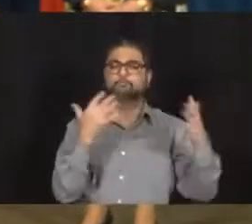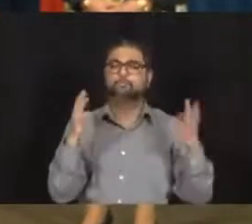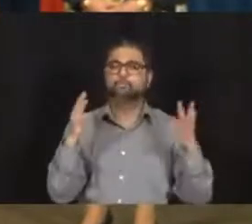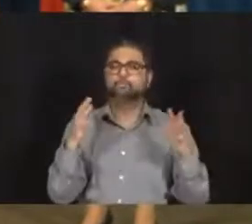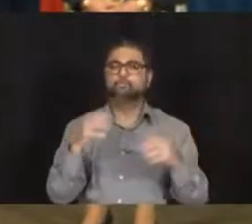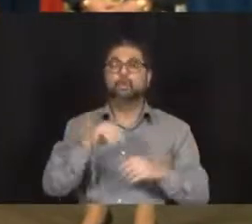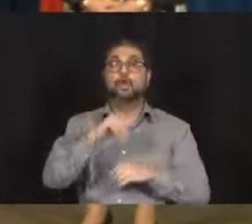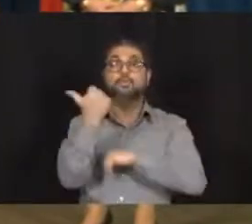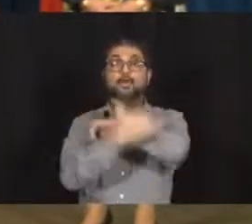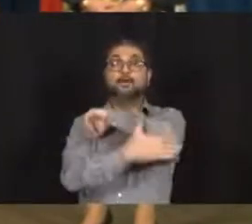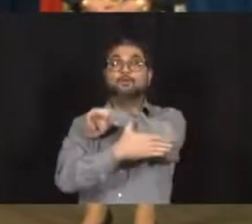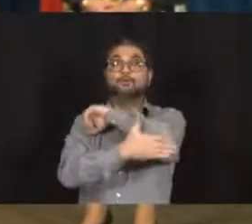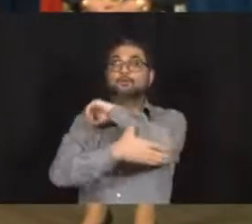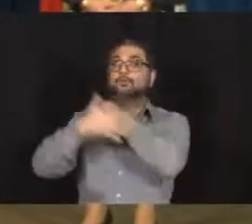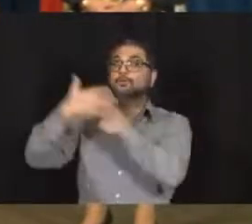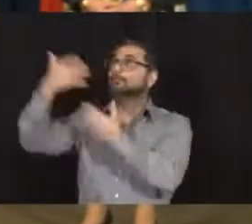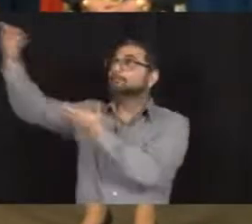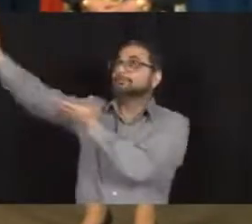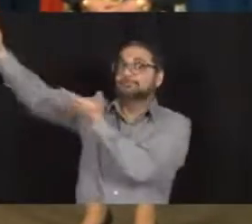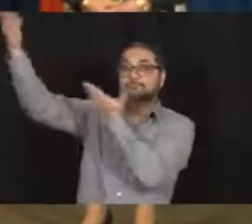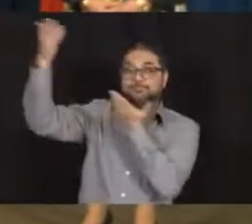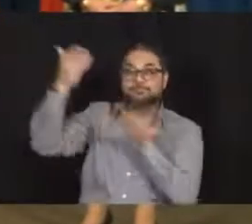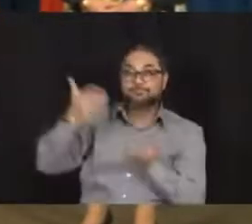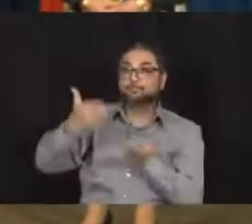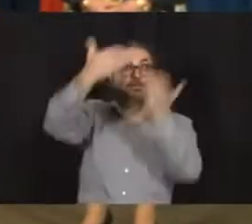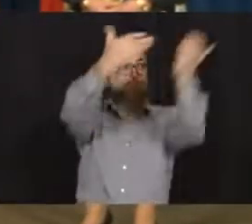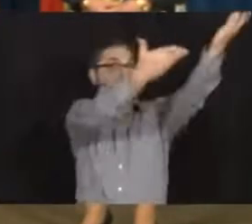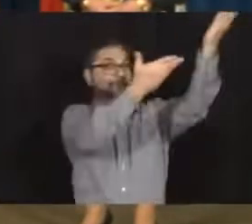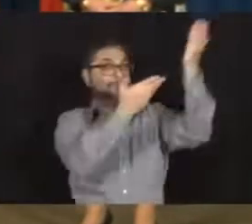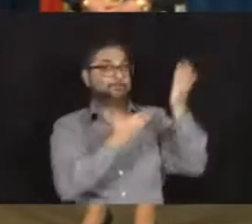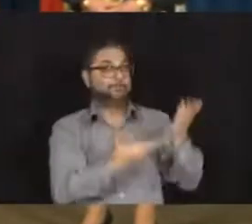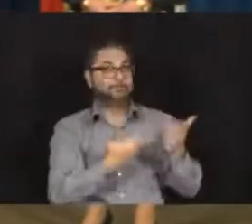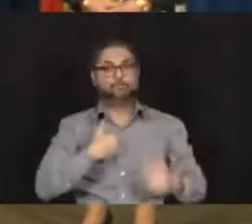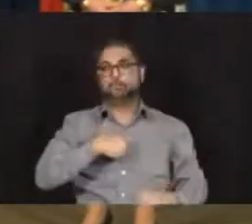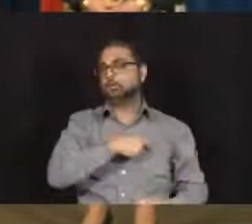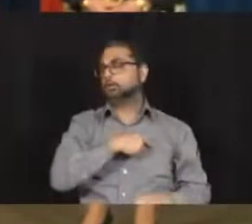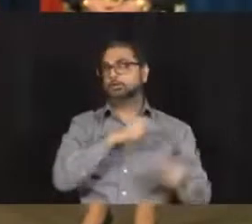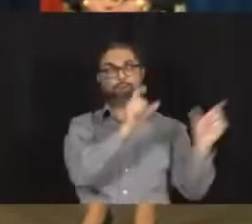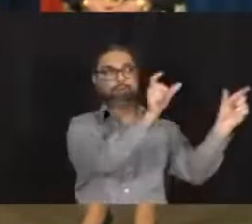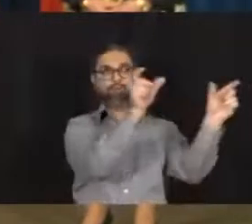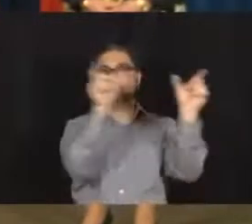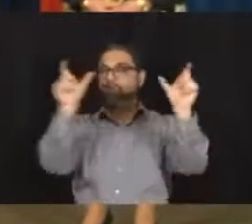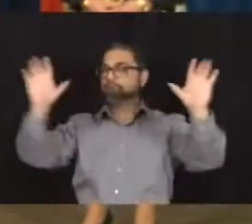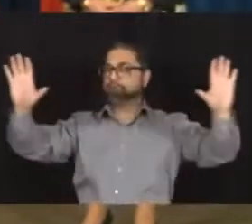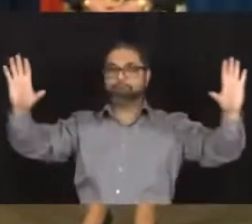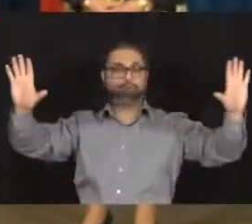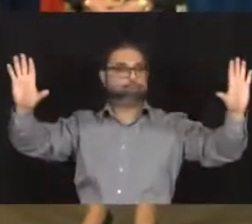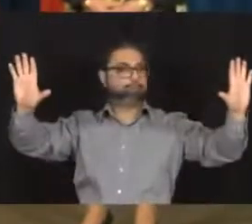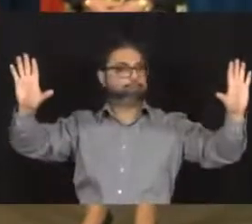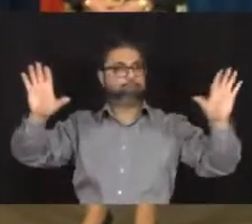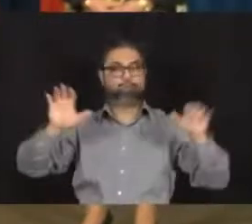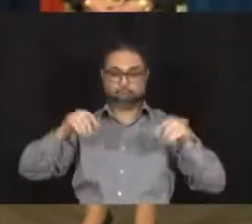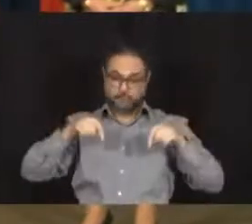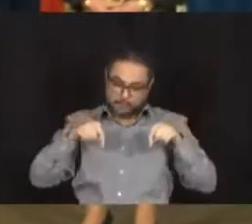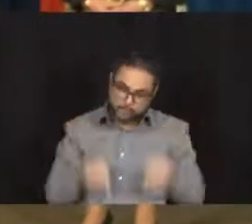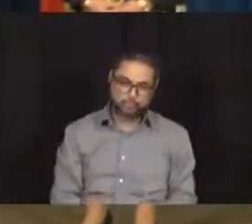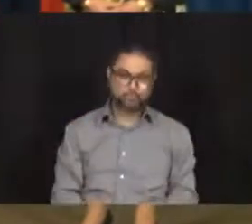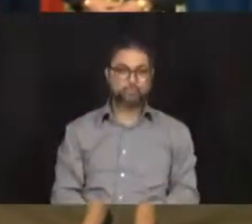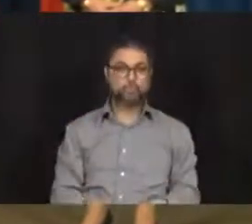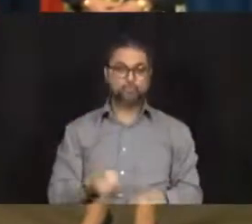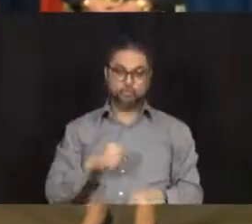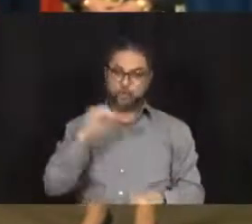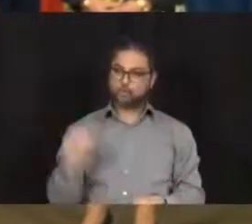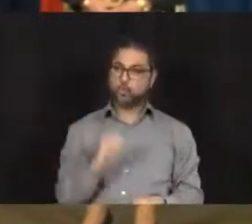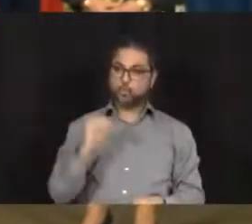the world, that's why we can't rely on these other countries. We have to manufacture here moving